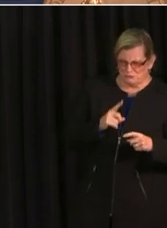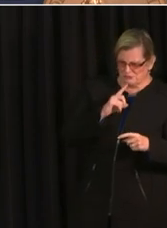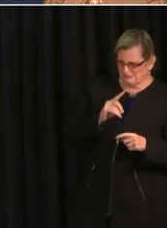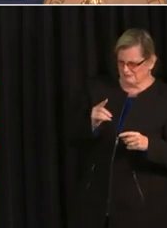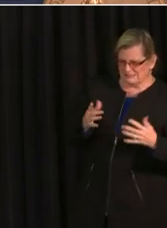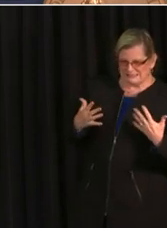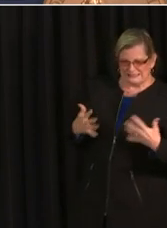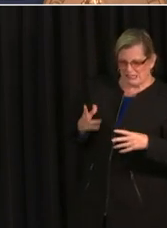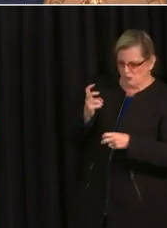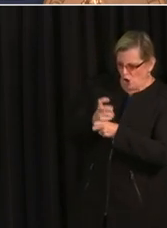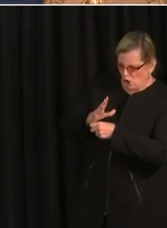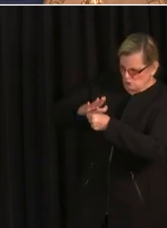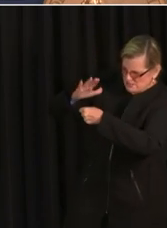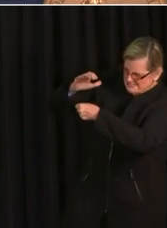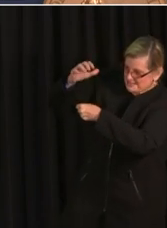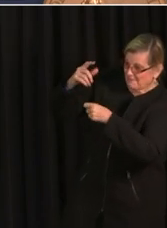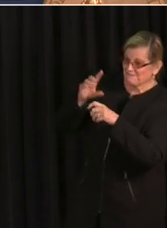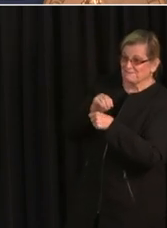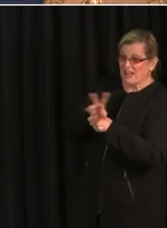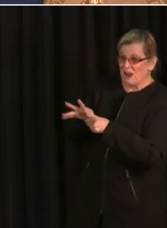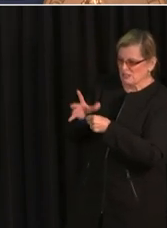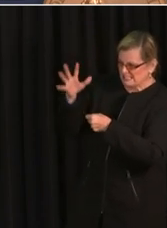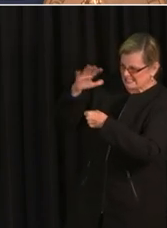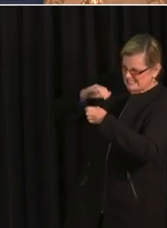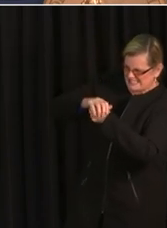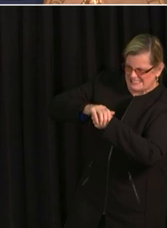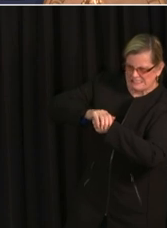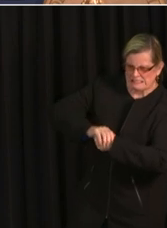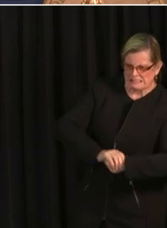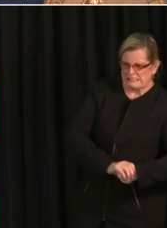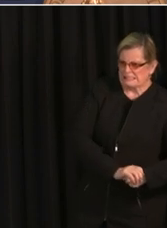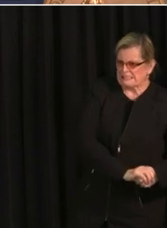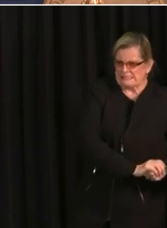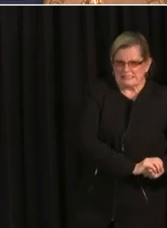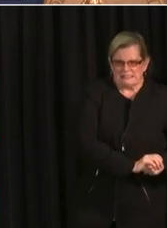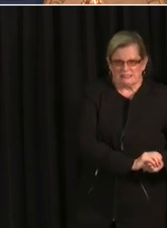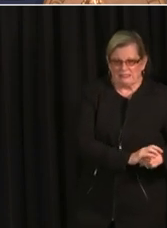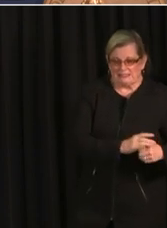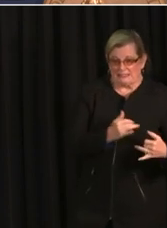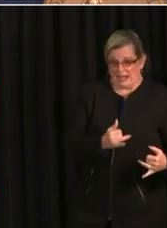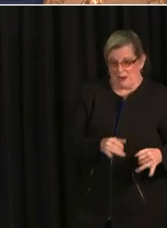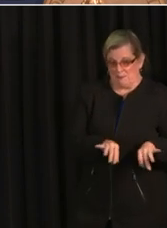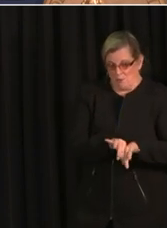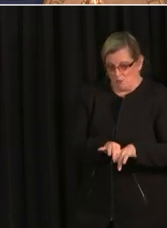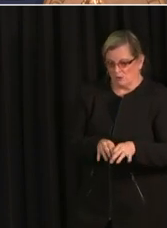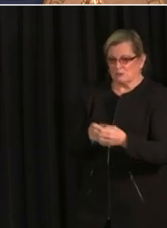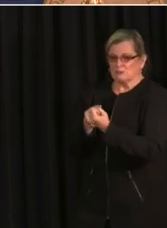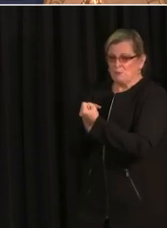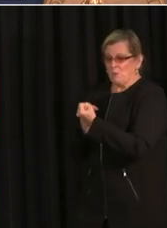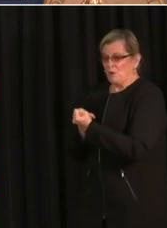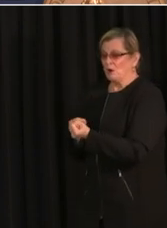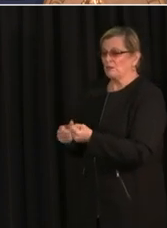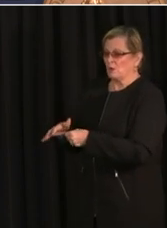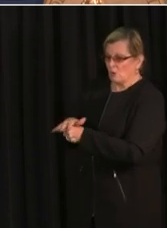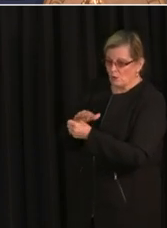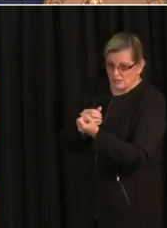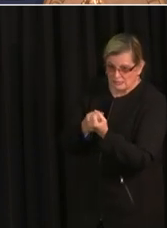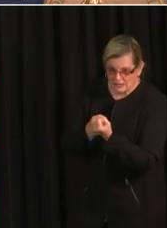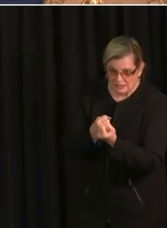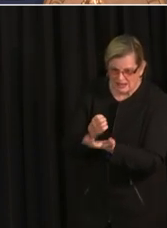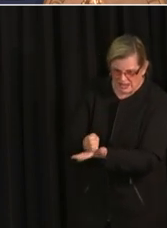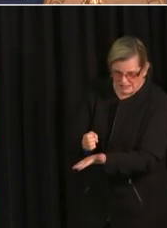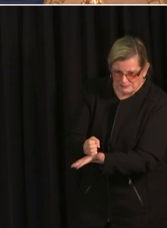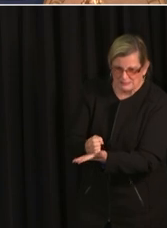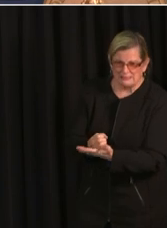communities, will begin to give our businesses confidence that we're going to come back to them and that they are going to be